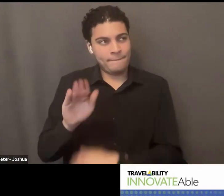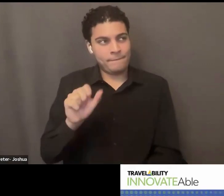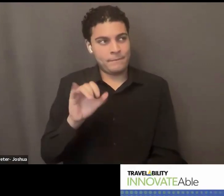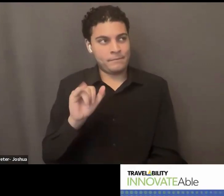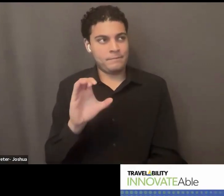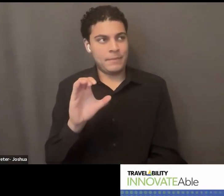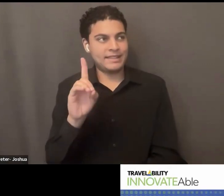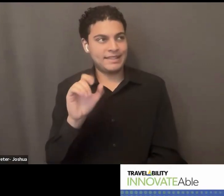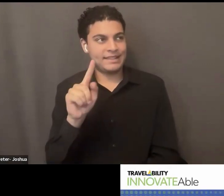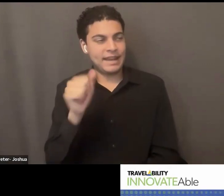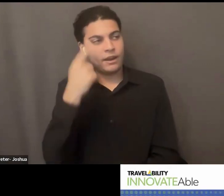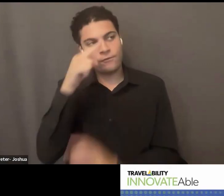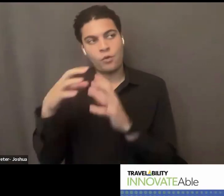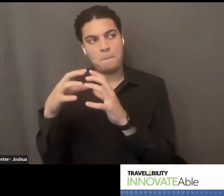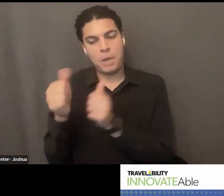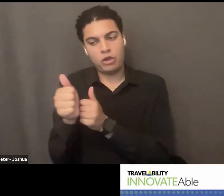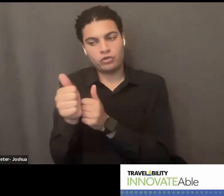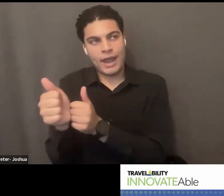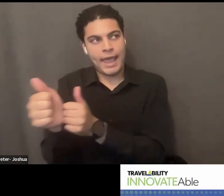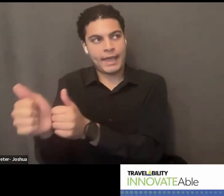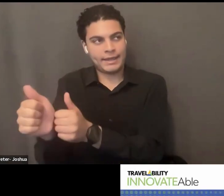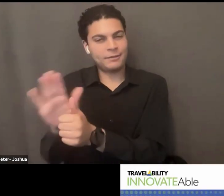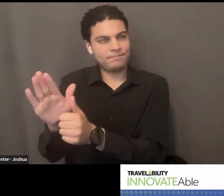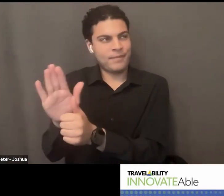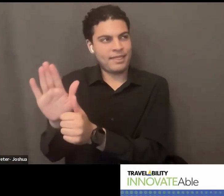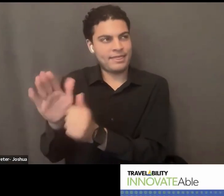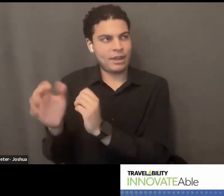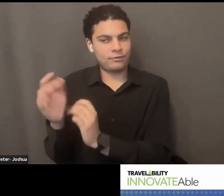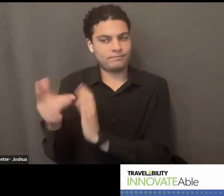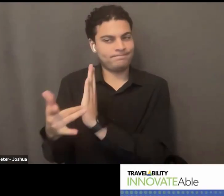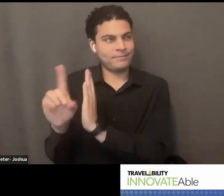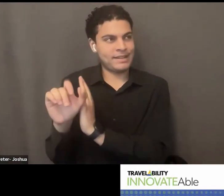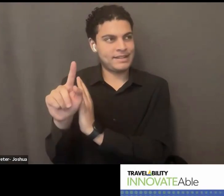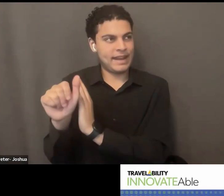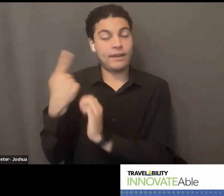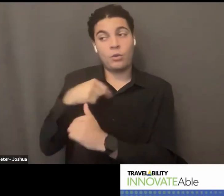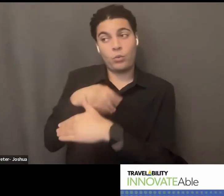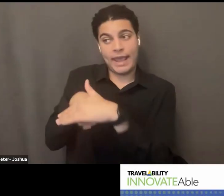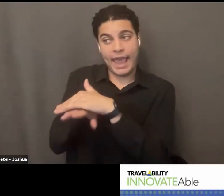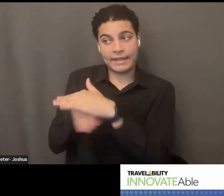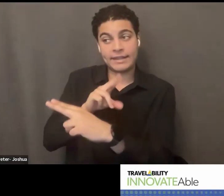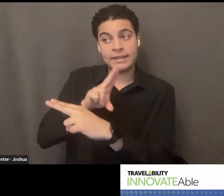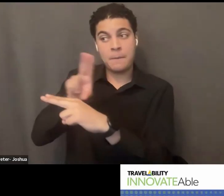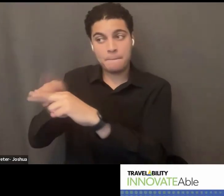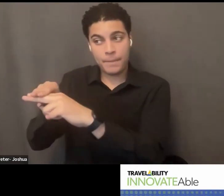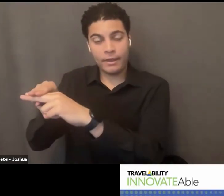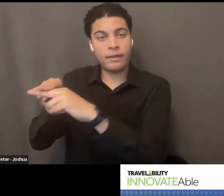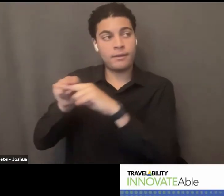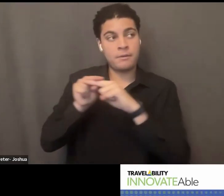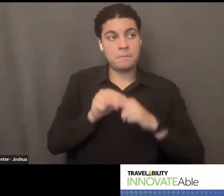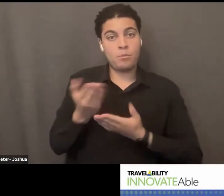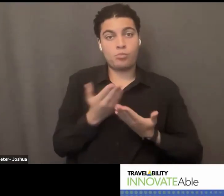movement. Um, they give us access to the data that goes back to our server, and we send the haptic signal to the tablets.